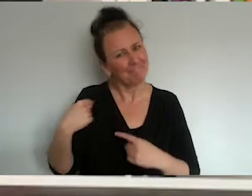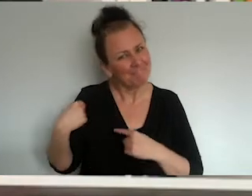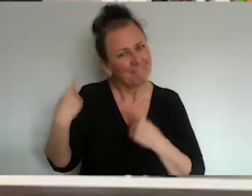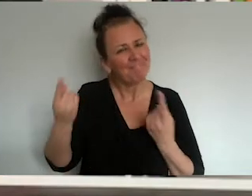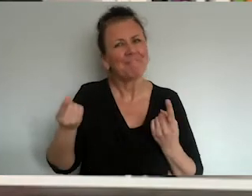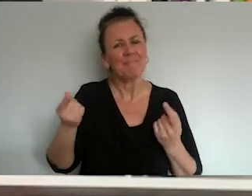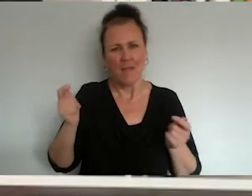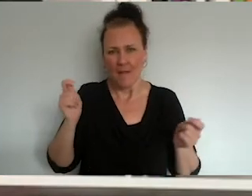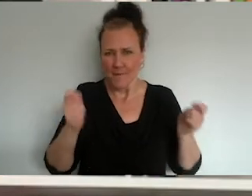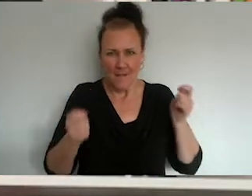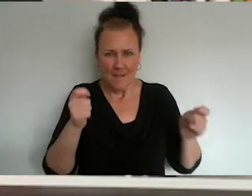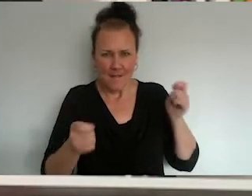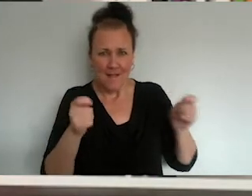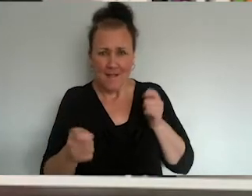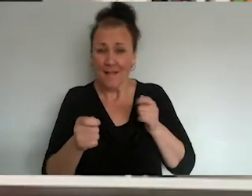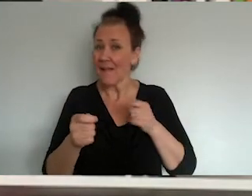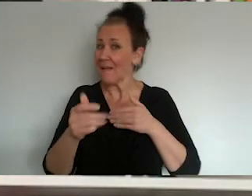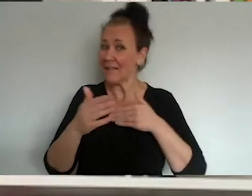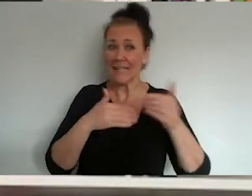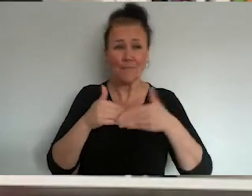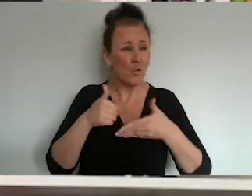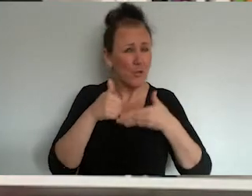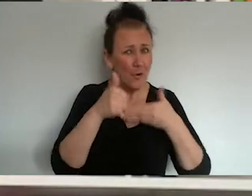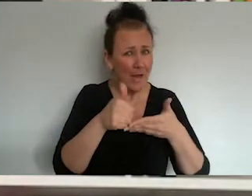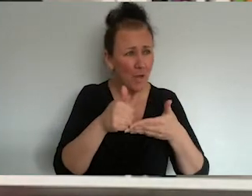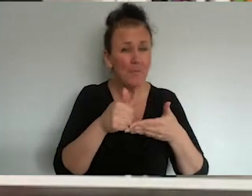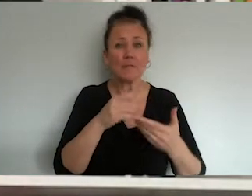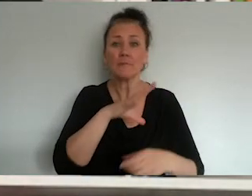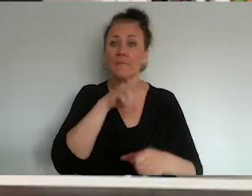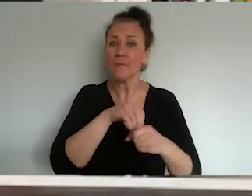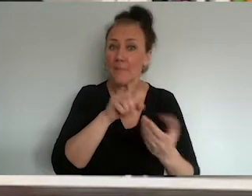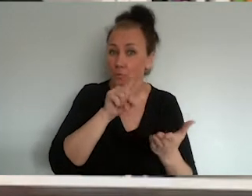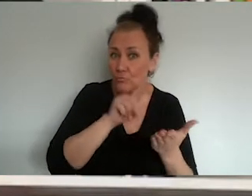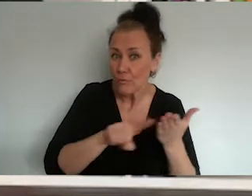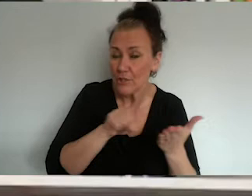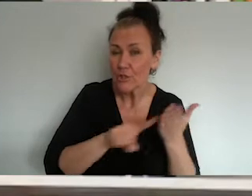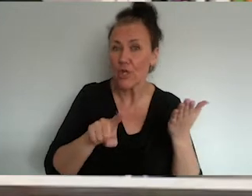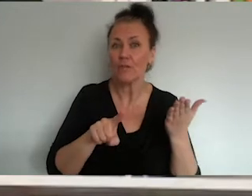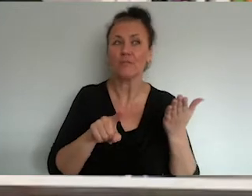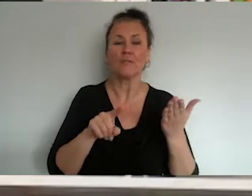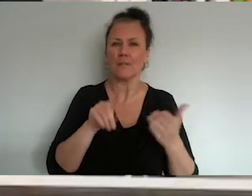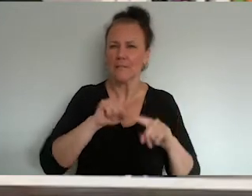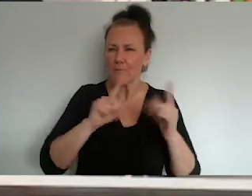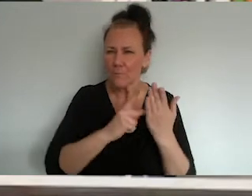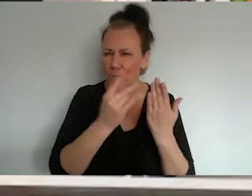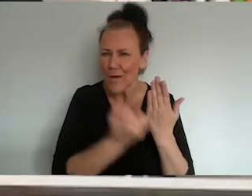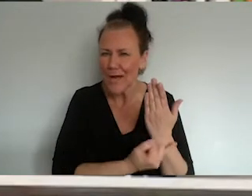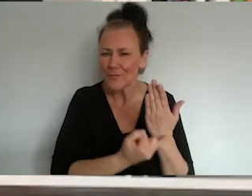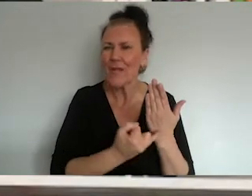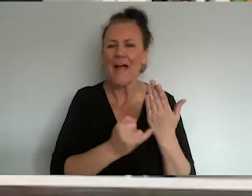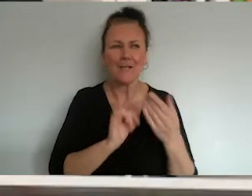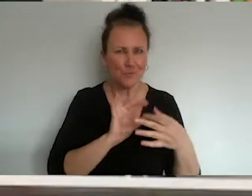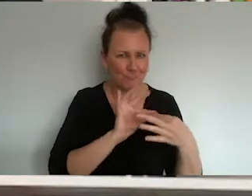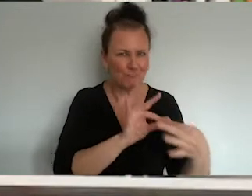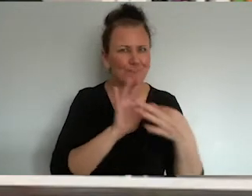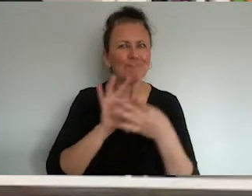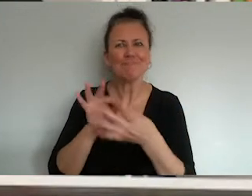your classes even further while making enormous contributions to TC's research and work with practitioners.